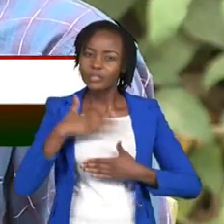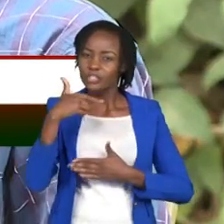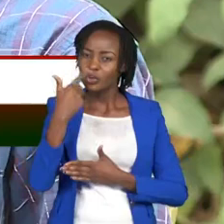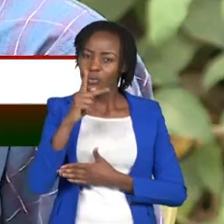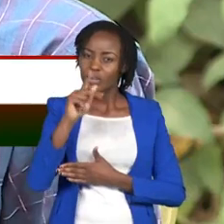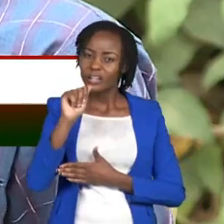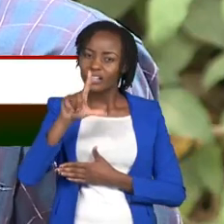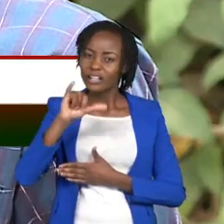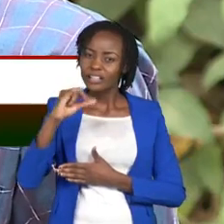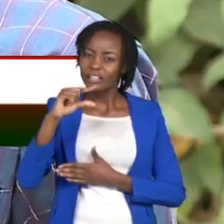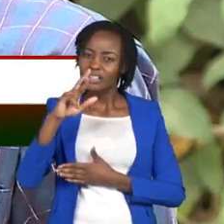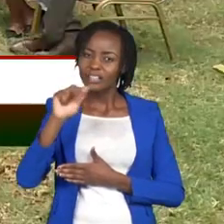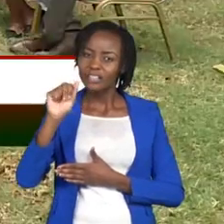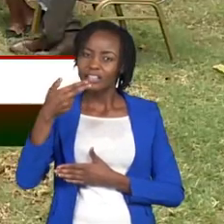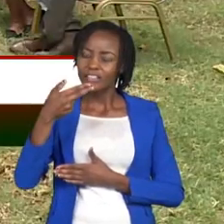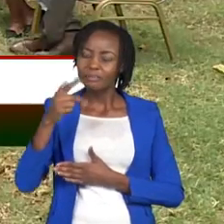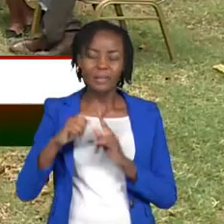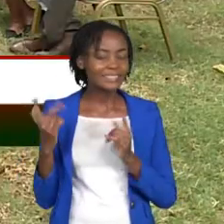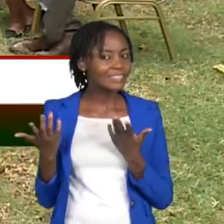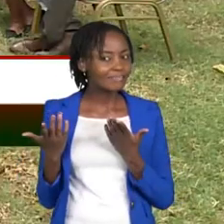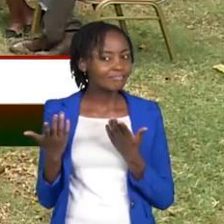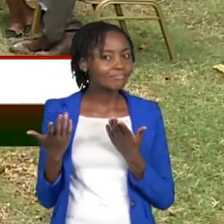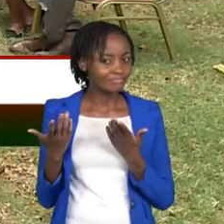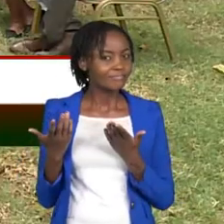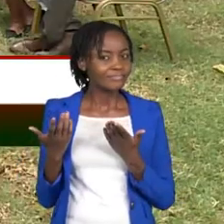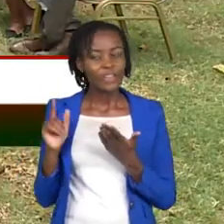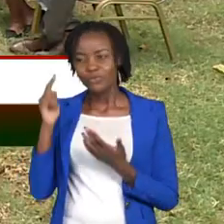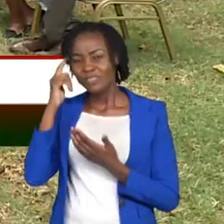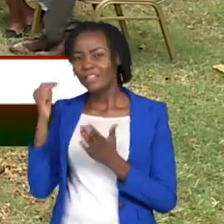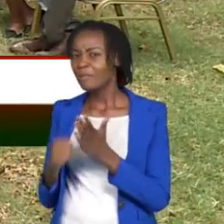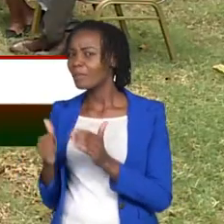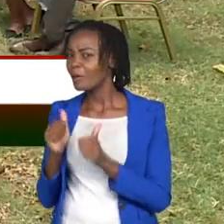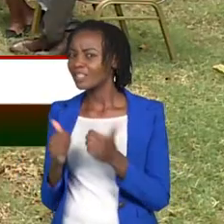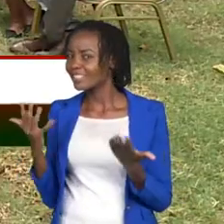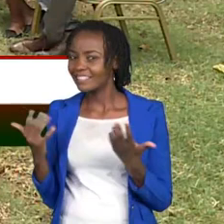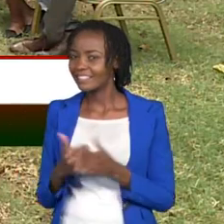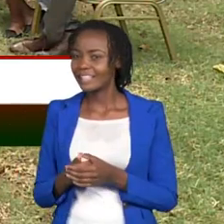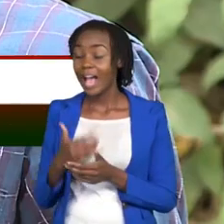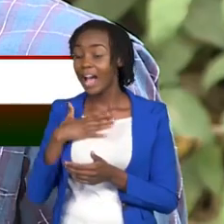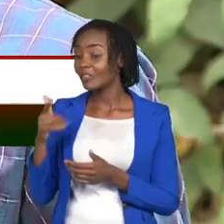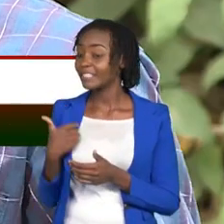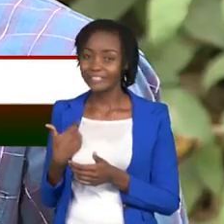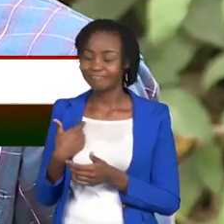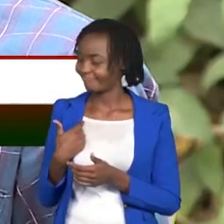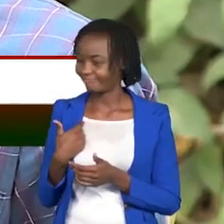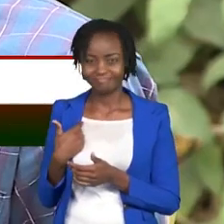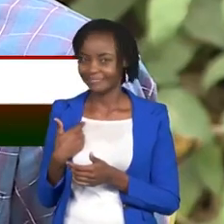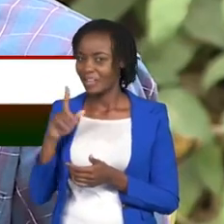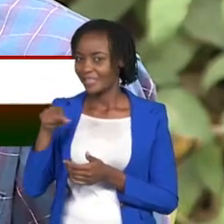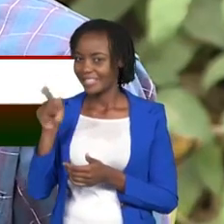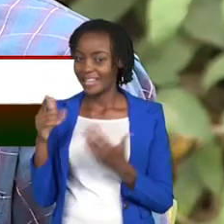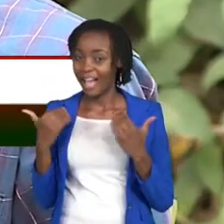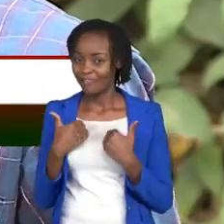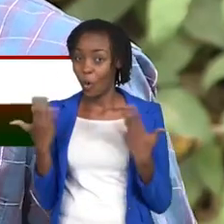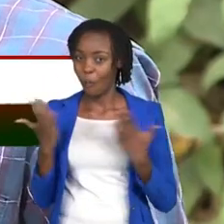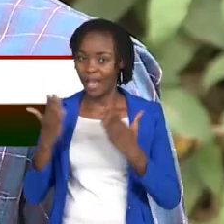say, but that is what it is. Where do you think we're losing it? We're losing it in our education system, because our education system